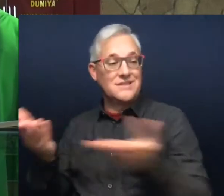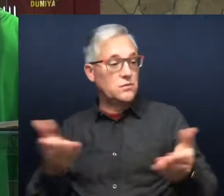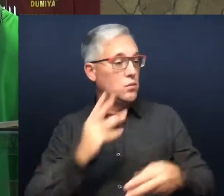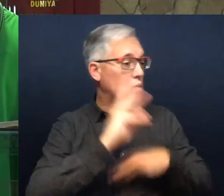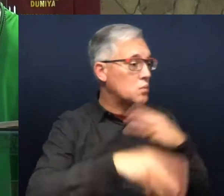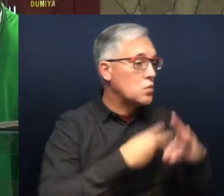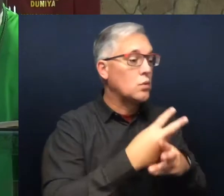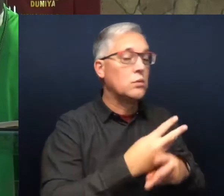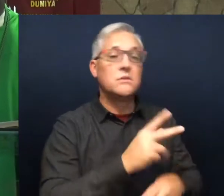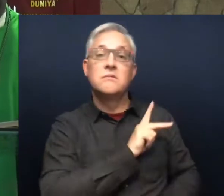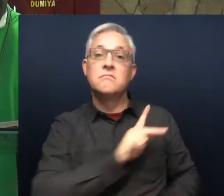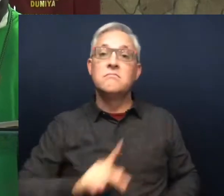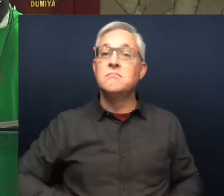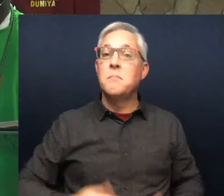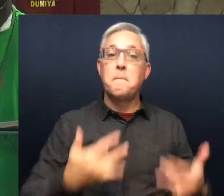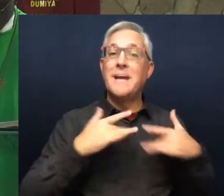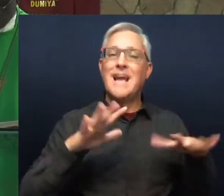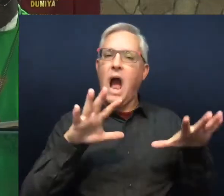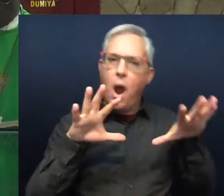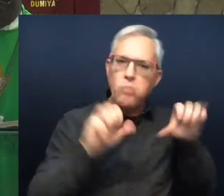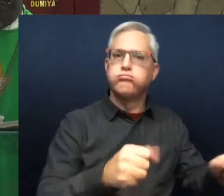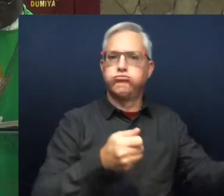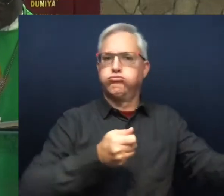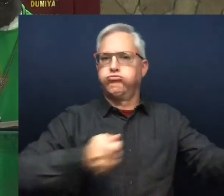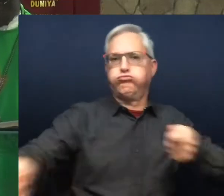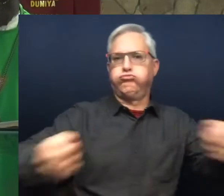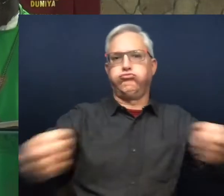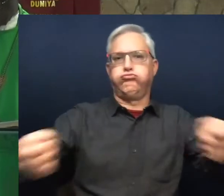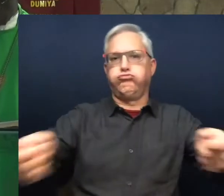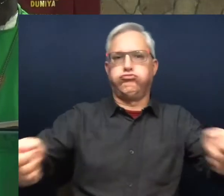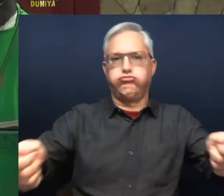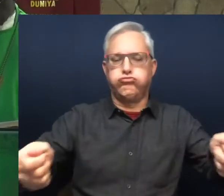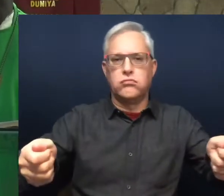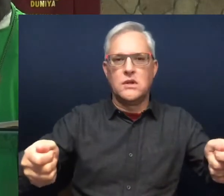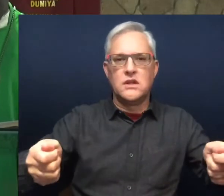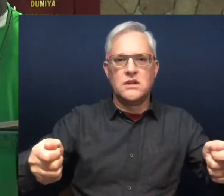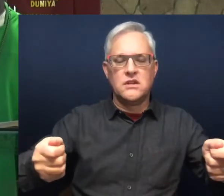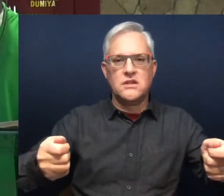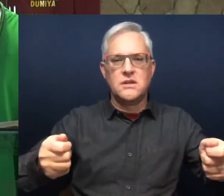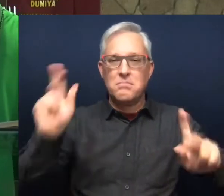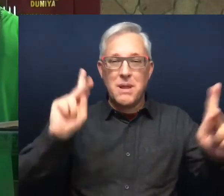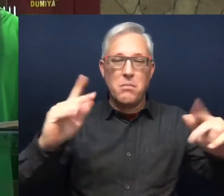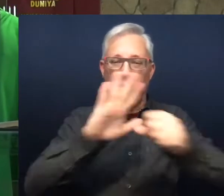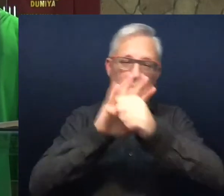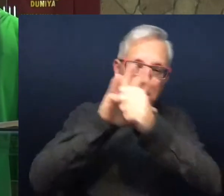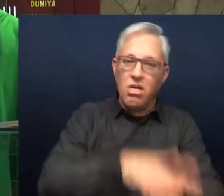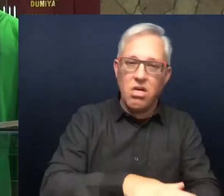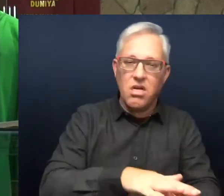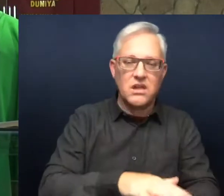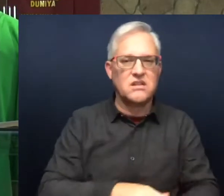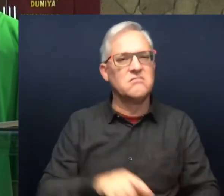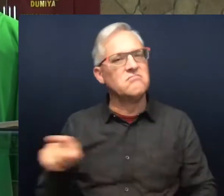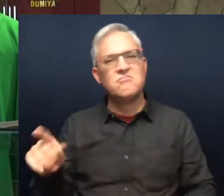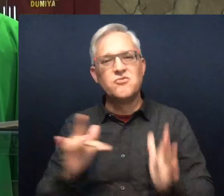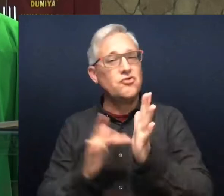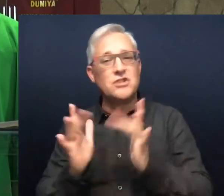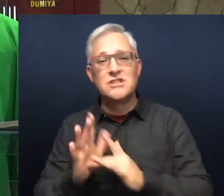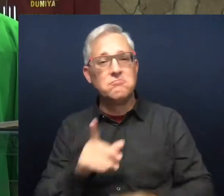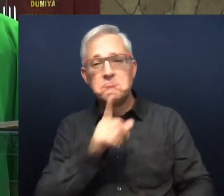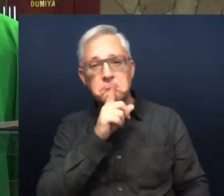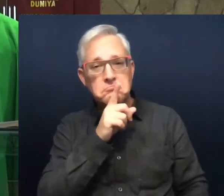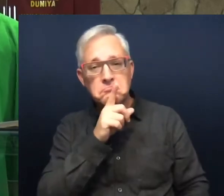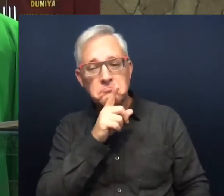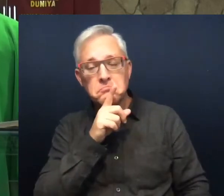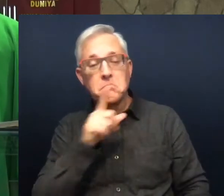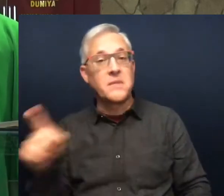often take power by force and lord it over the people. Jesus neither fights nor teaches his followers